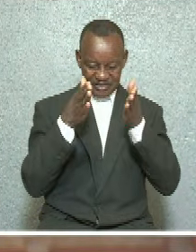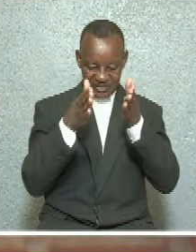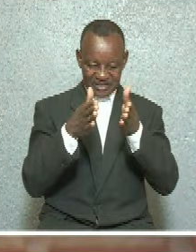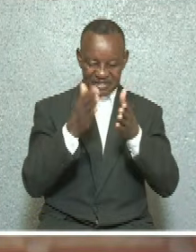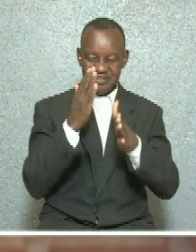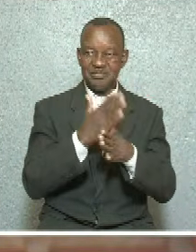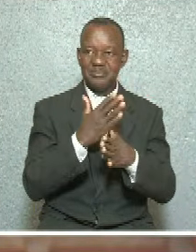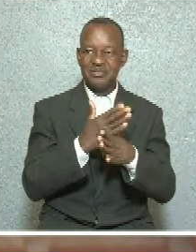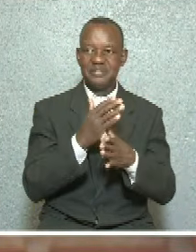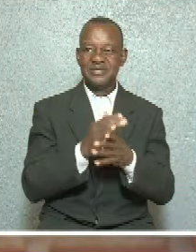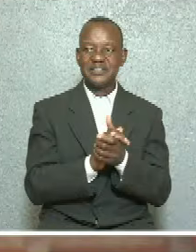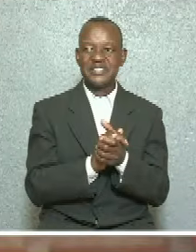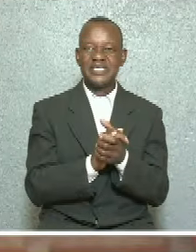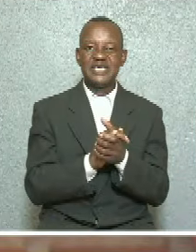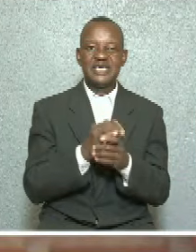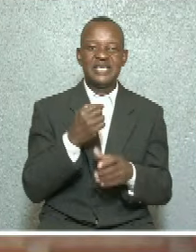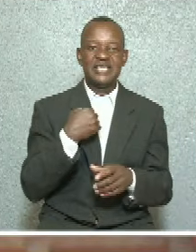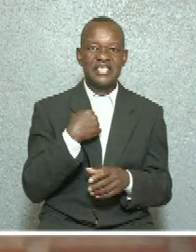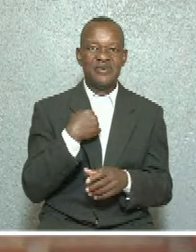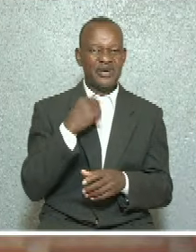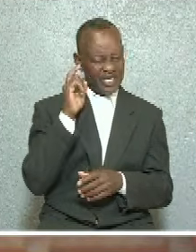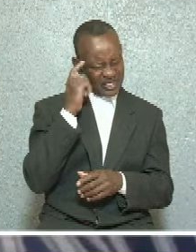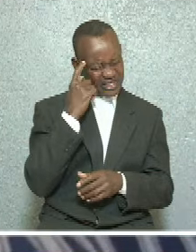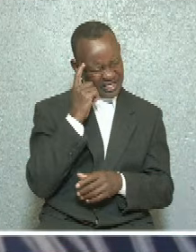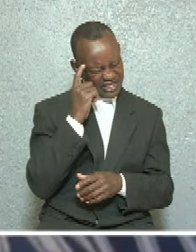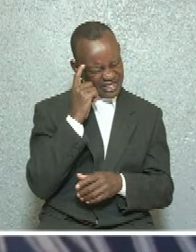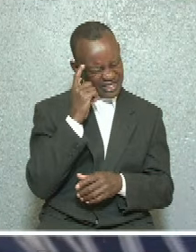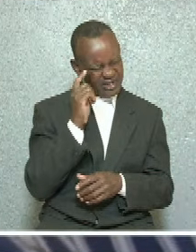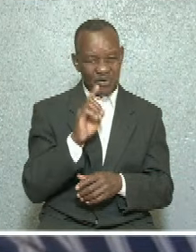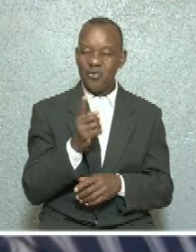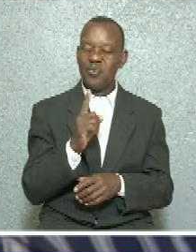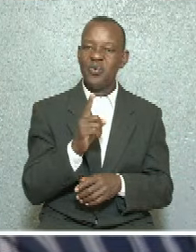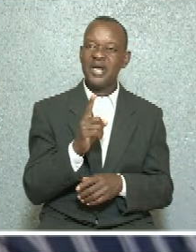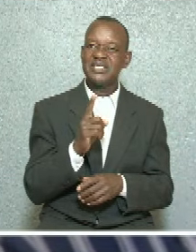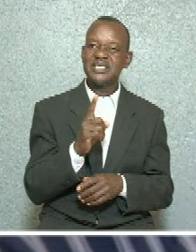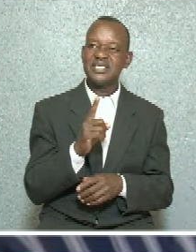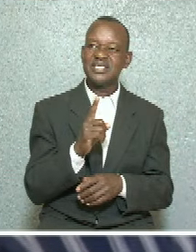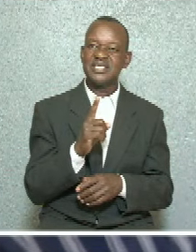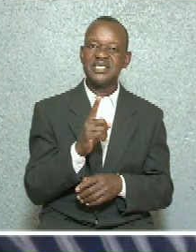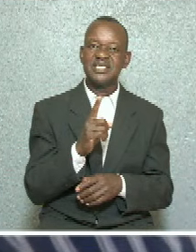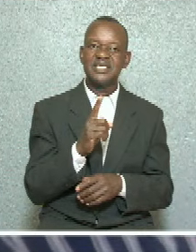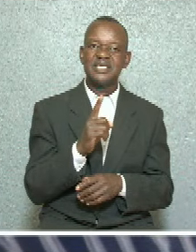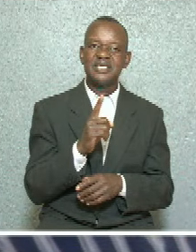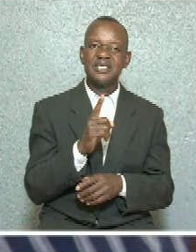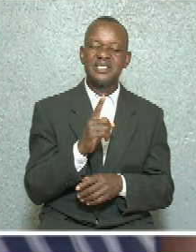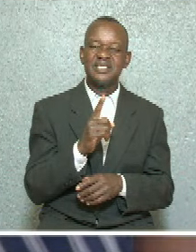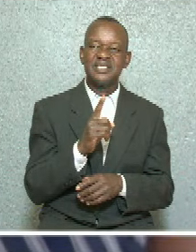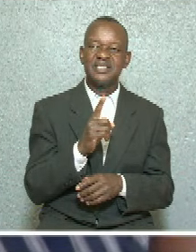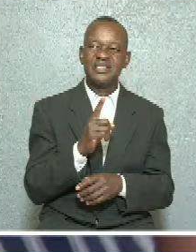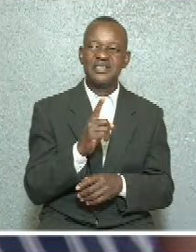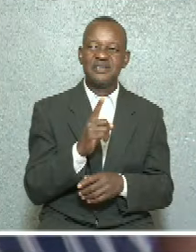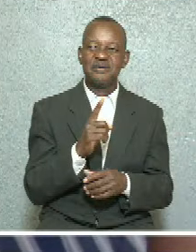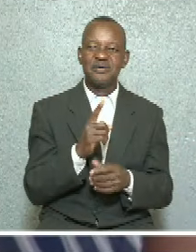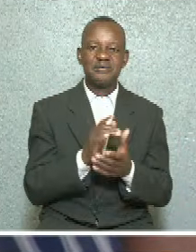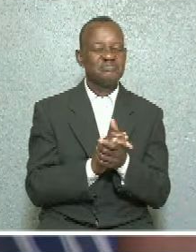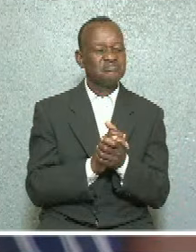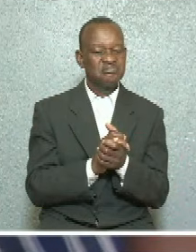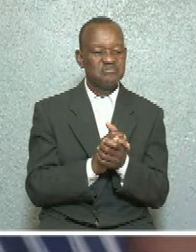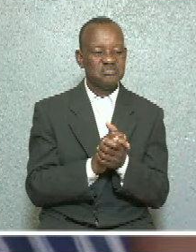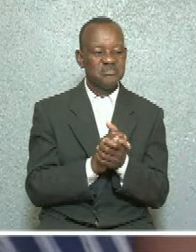thoughts, in what I was getting into and who could possibly have been an inspiration for that